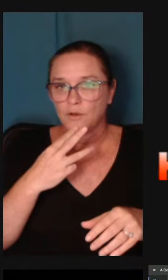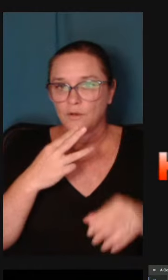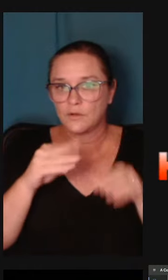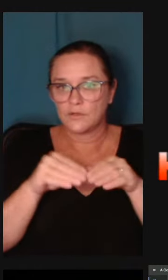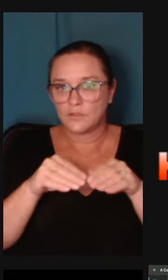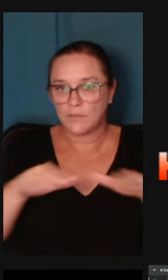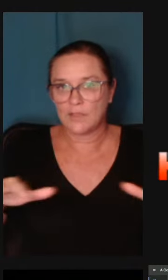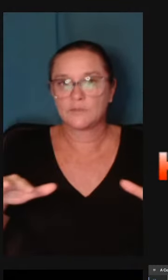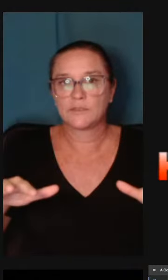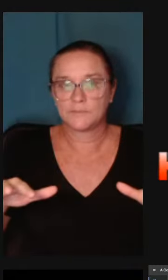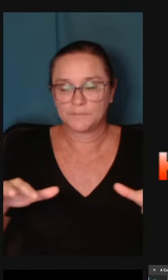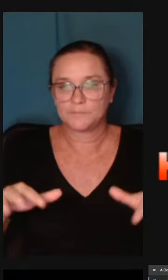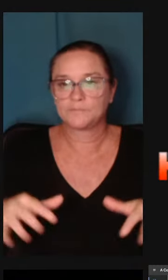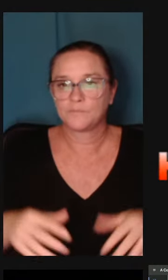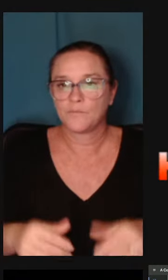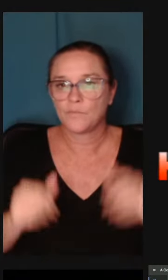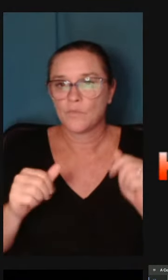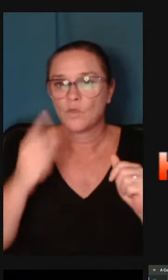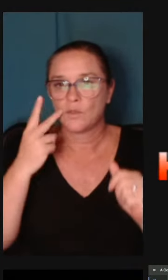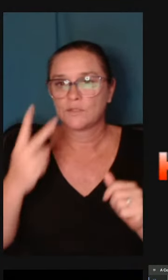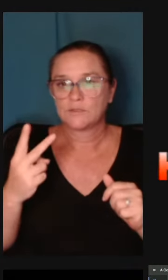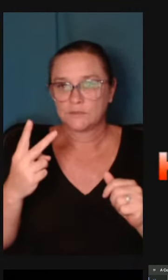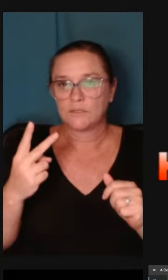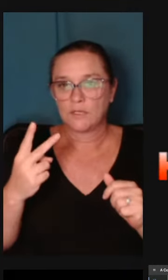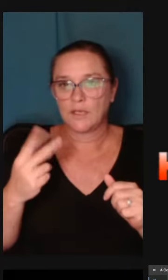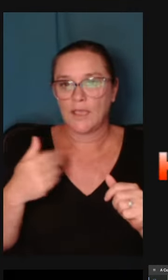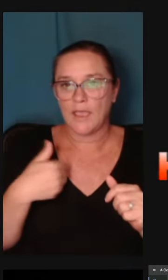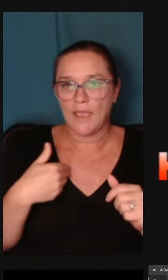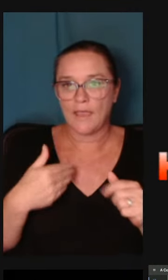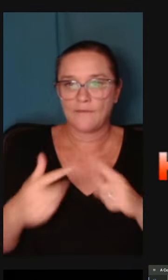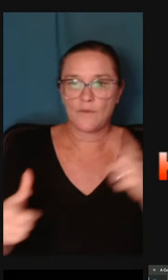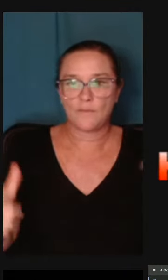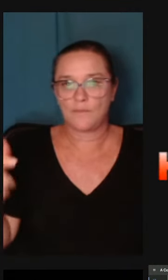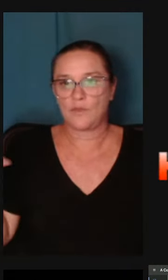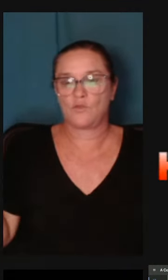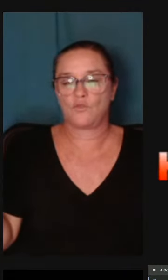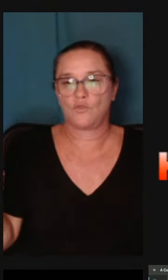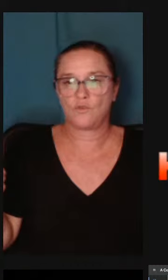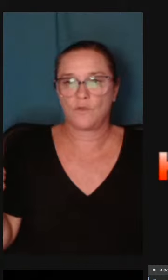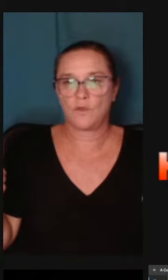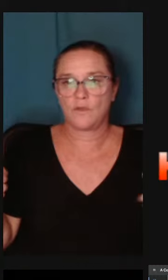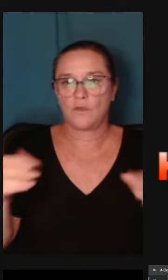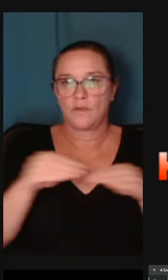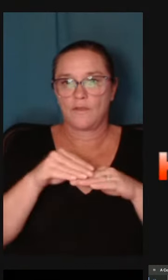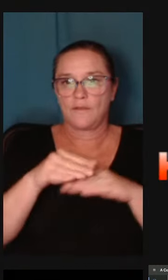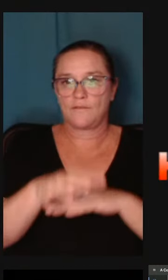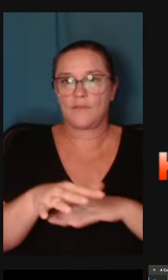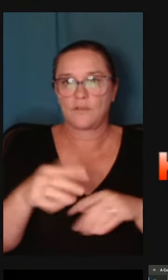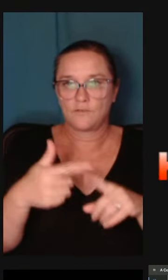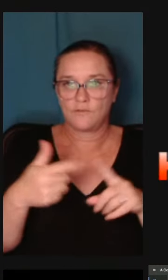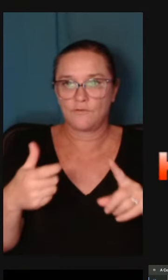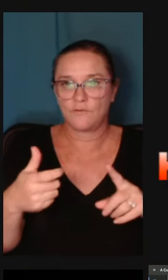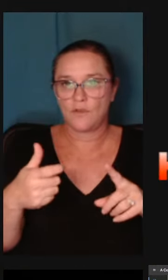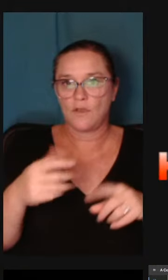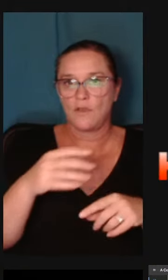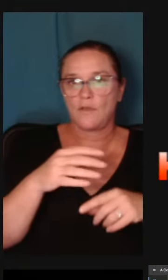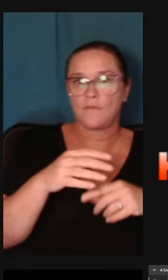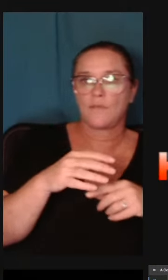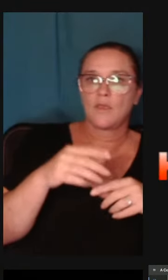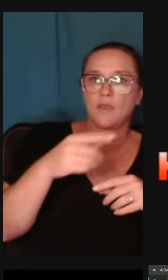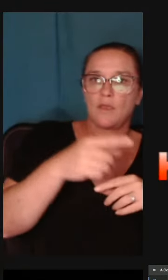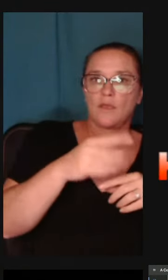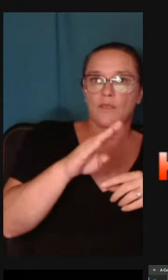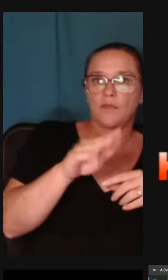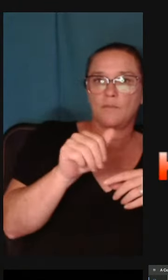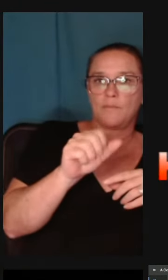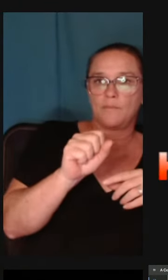displacement, right? So you can see that you can have a much broader effect from the basal fault, but